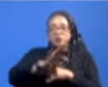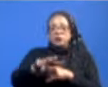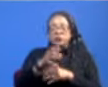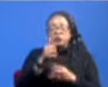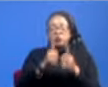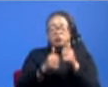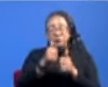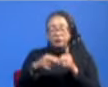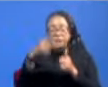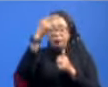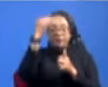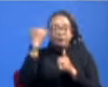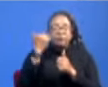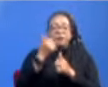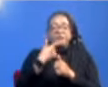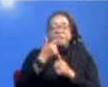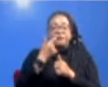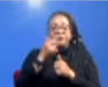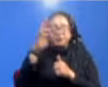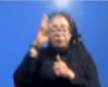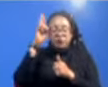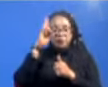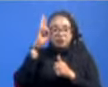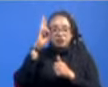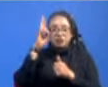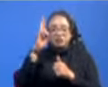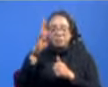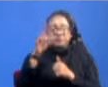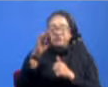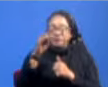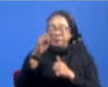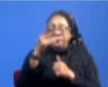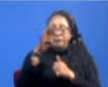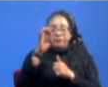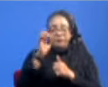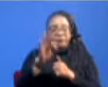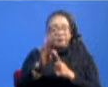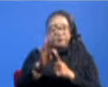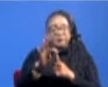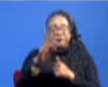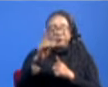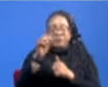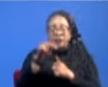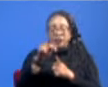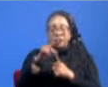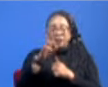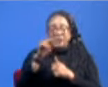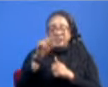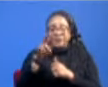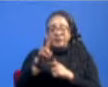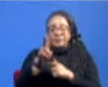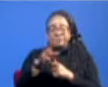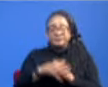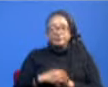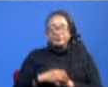Court has ruled that the police unlawfully killed Sharif. Duncan Haimba, NTV.